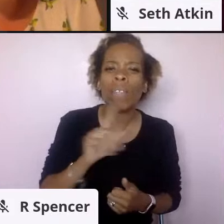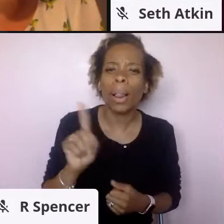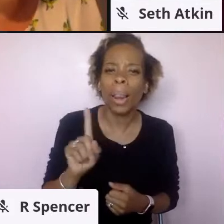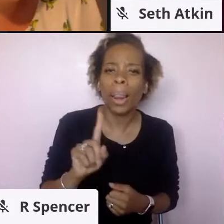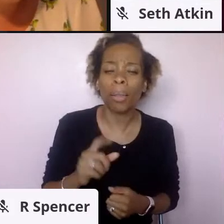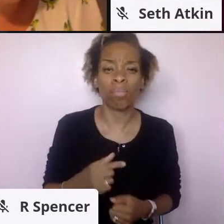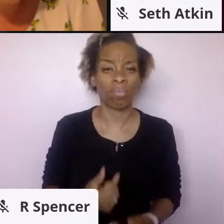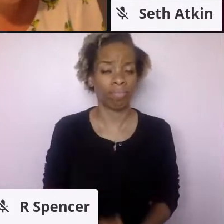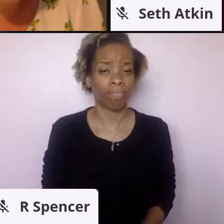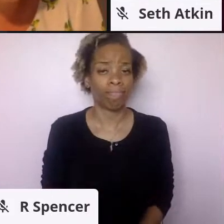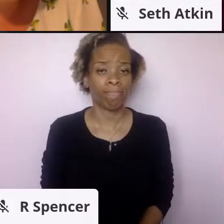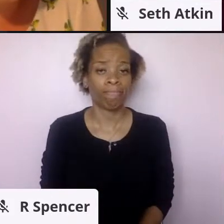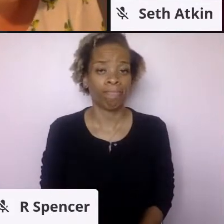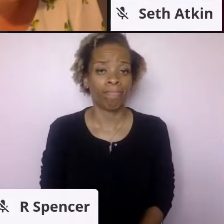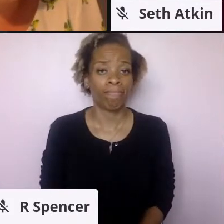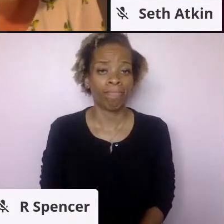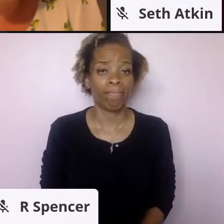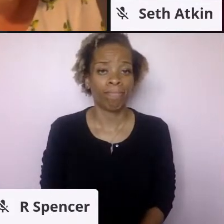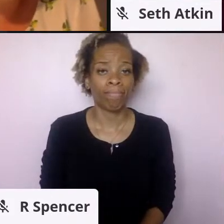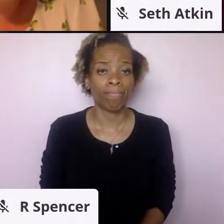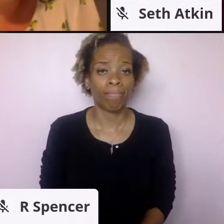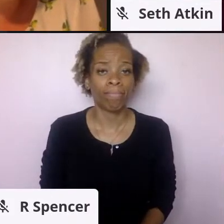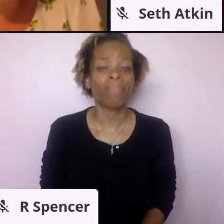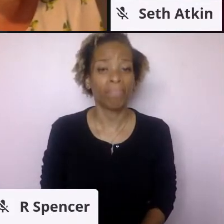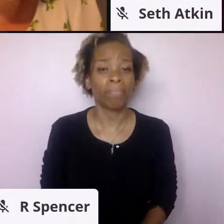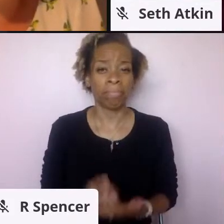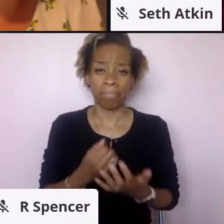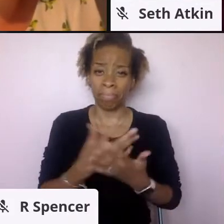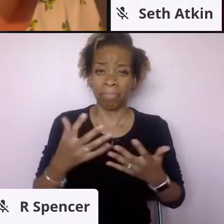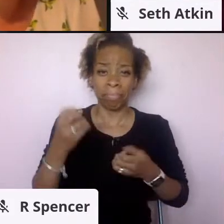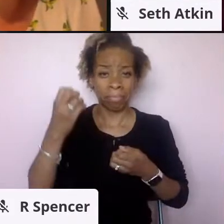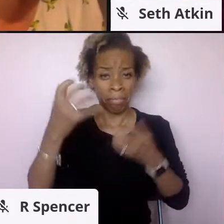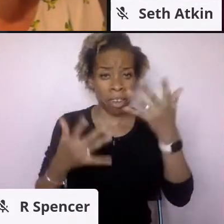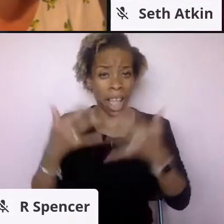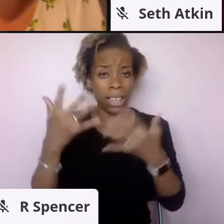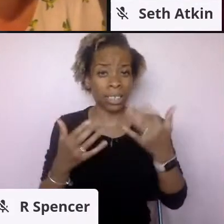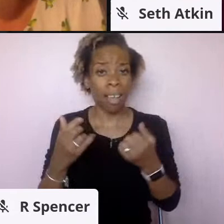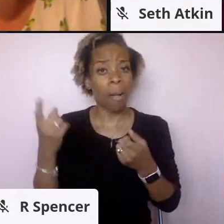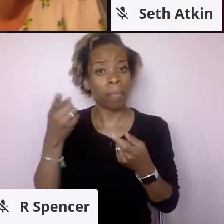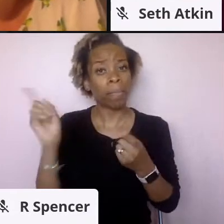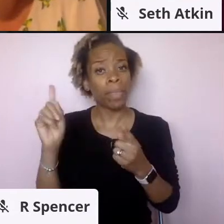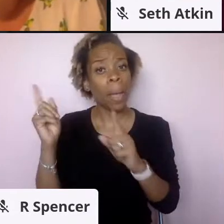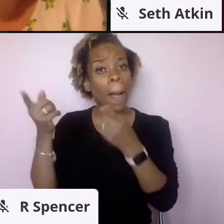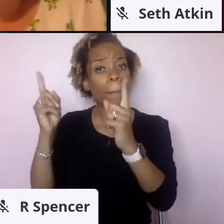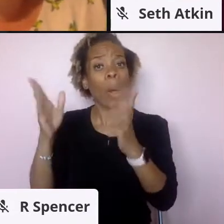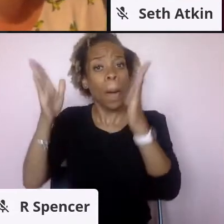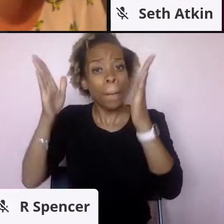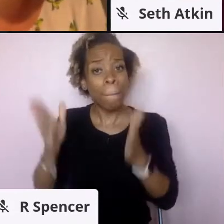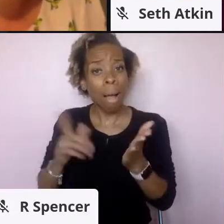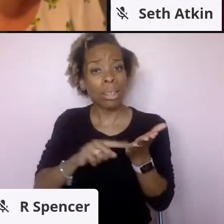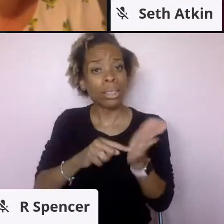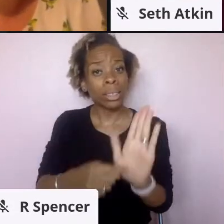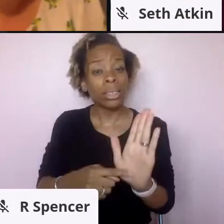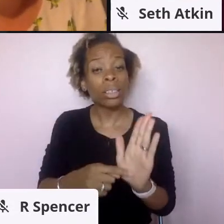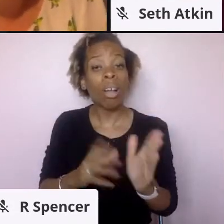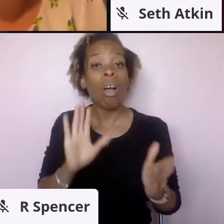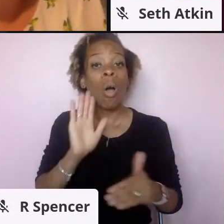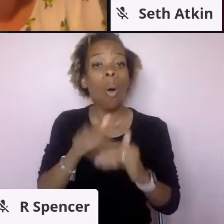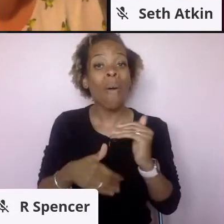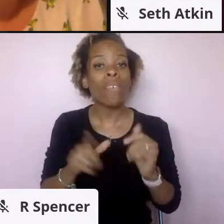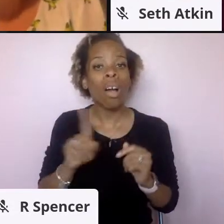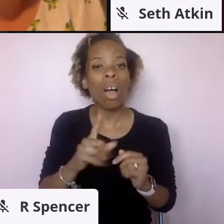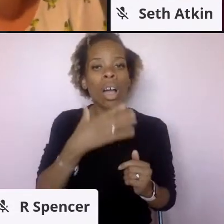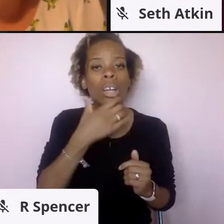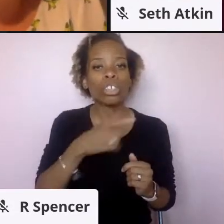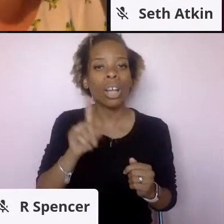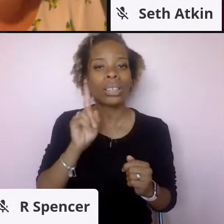of data that employers have to provide, particularly data around gender pay gaps. I'm not going to speak too